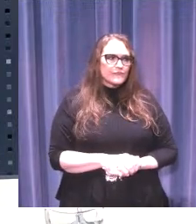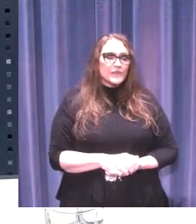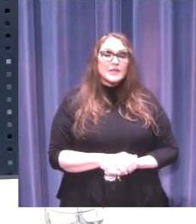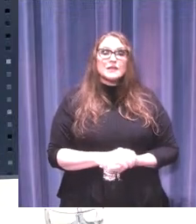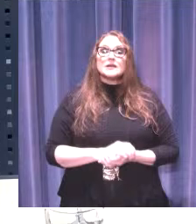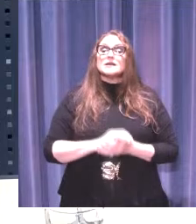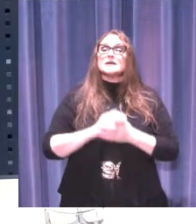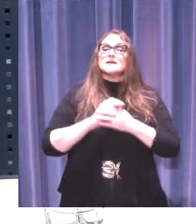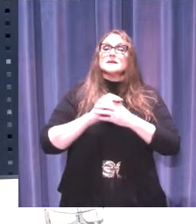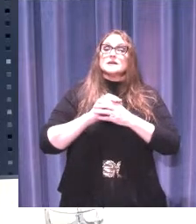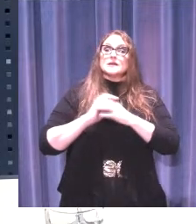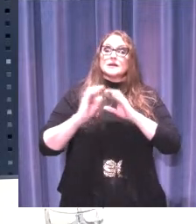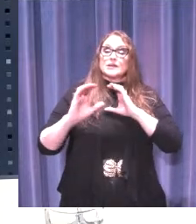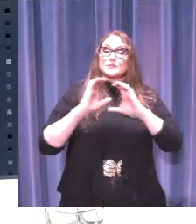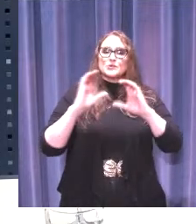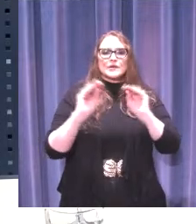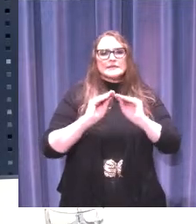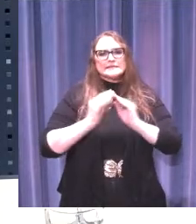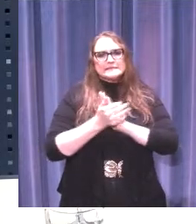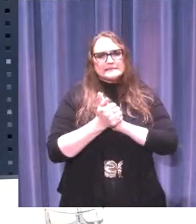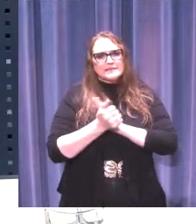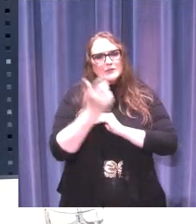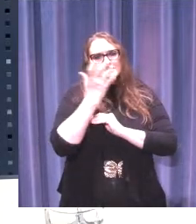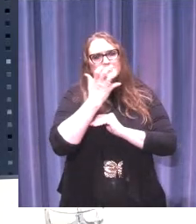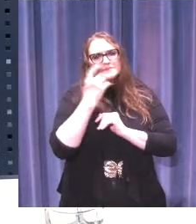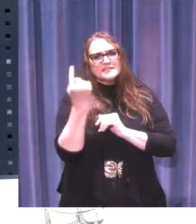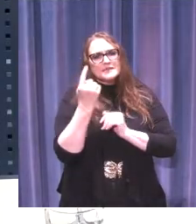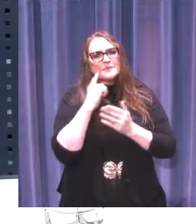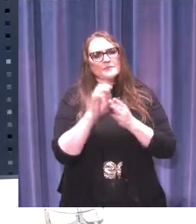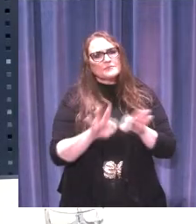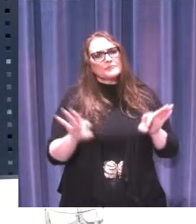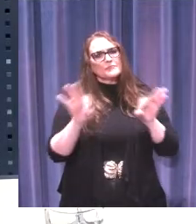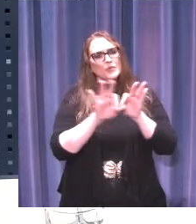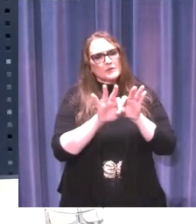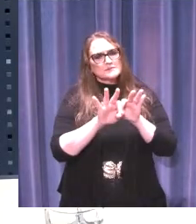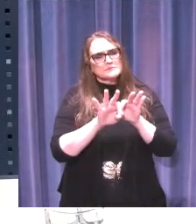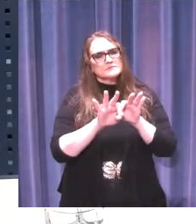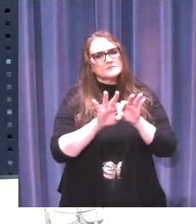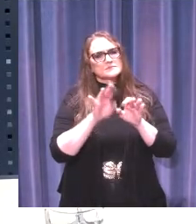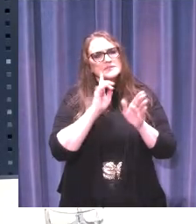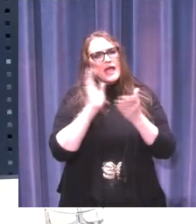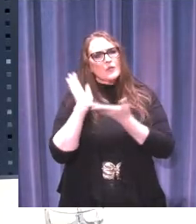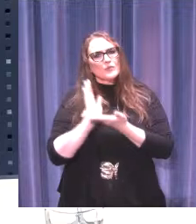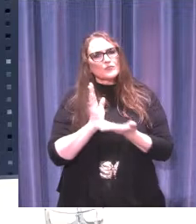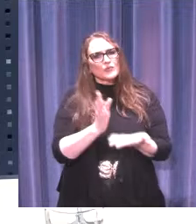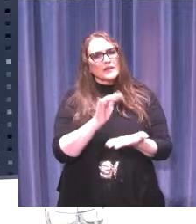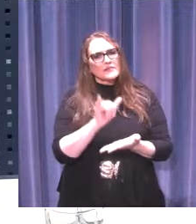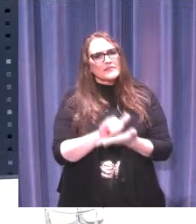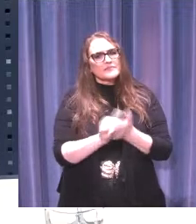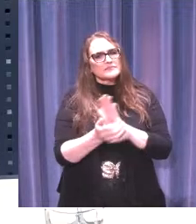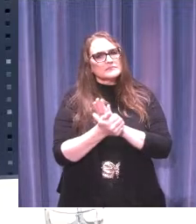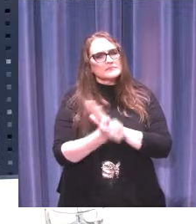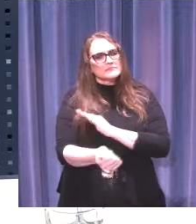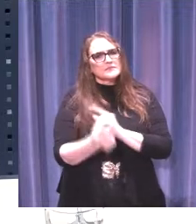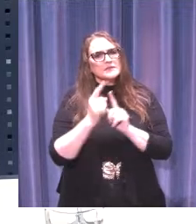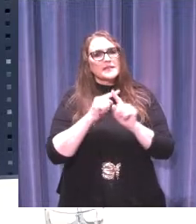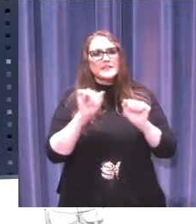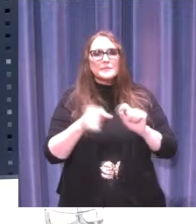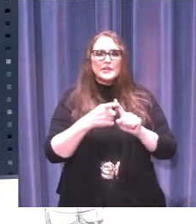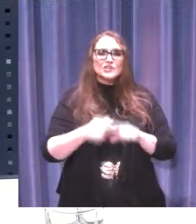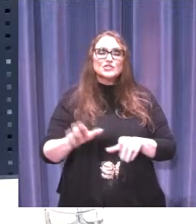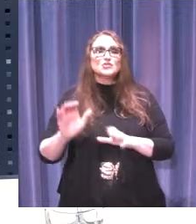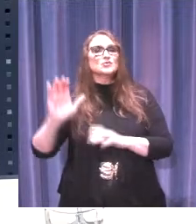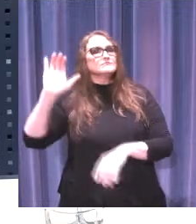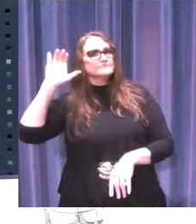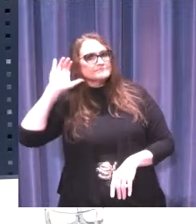Communication skills are clearly something that are important and that I would be bringing to the table. The ability to listen